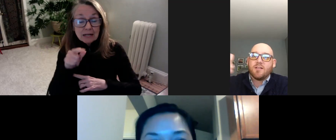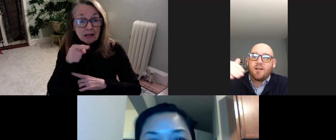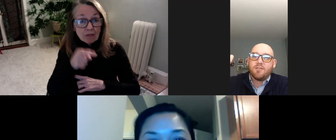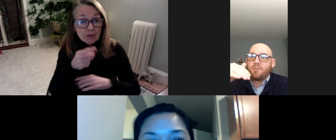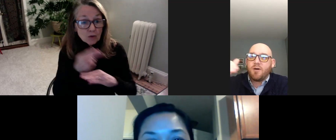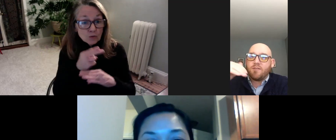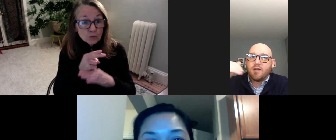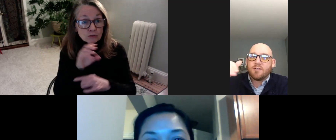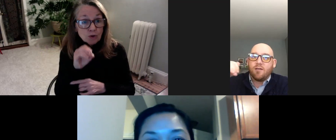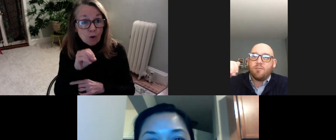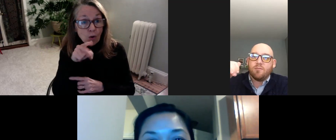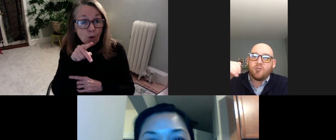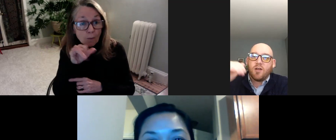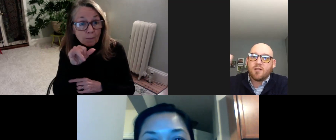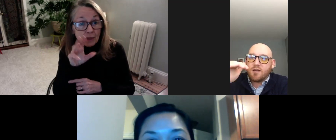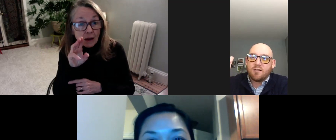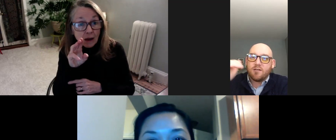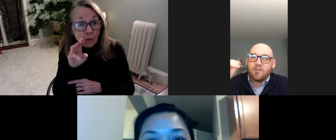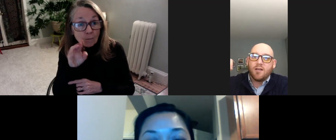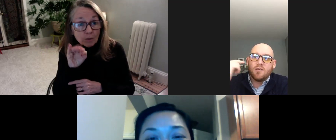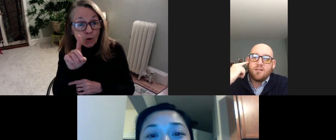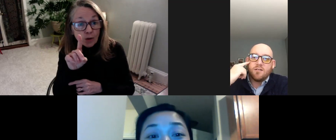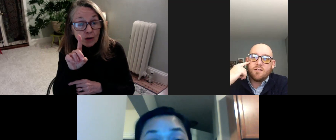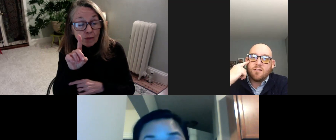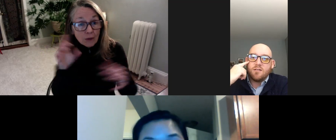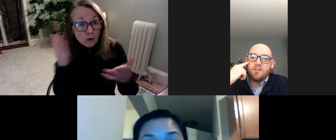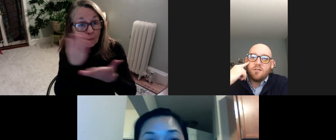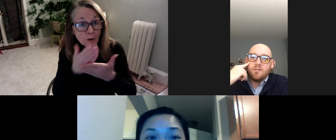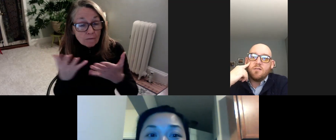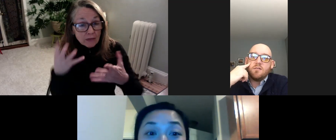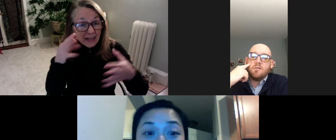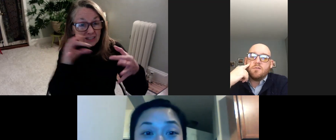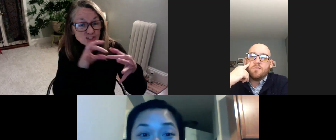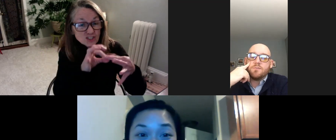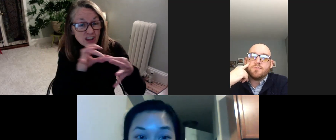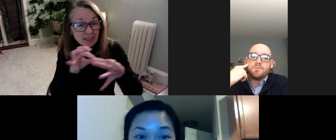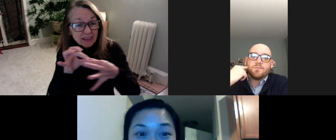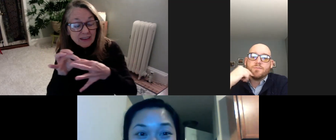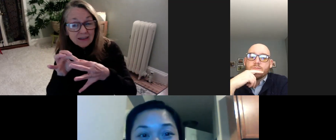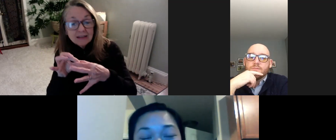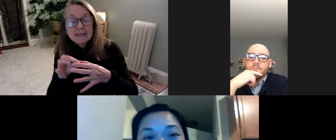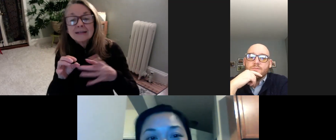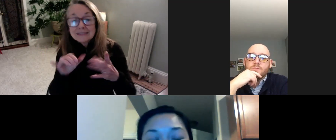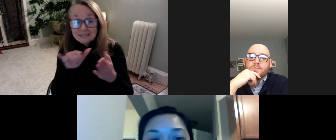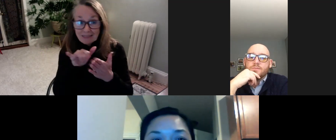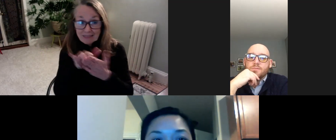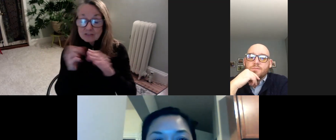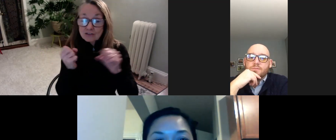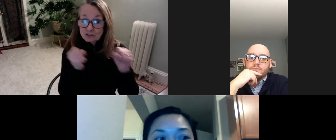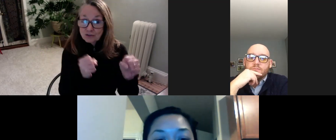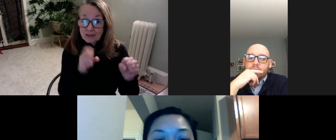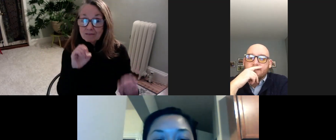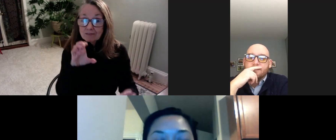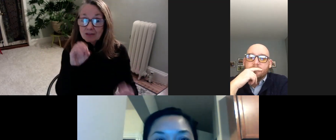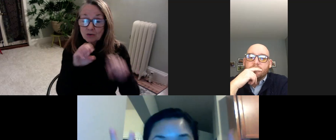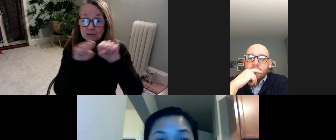also see that they're part of that same chain link of data? Exactly. That's the strength of the ecosystem of what makes it really